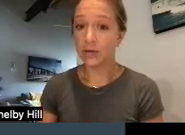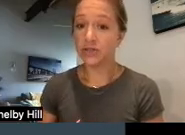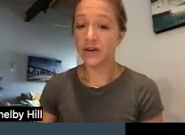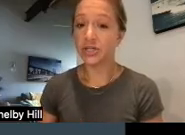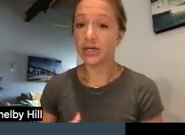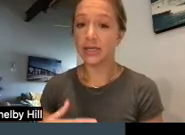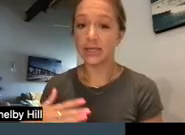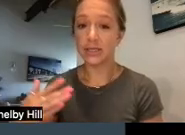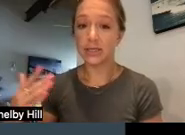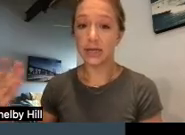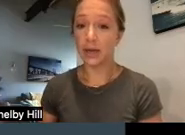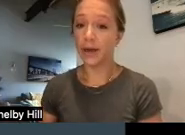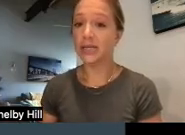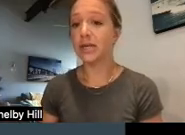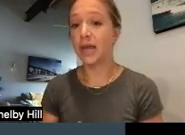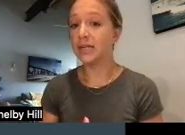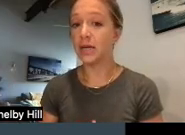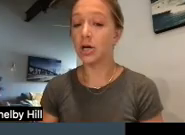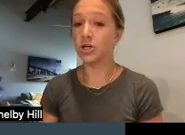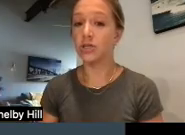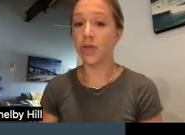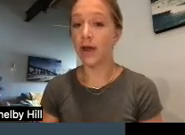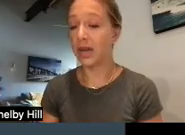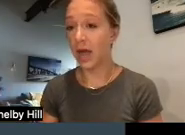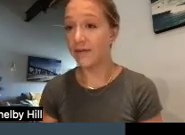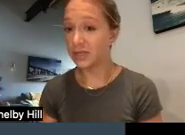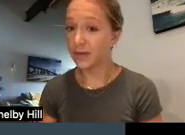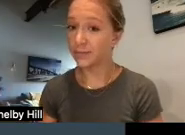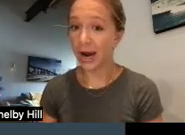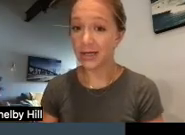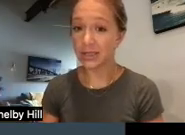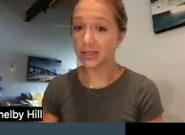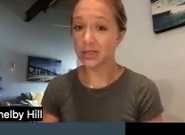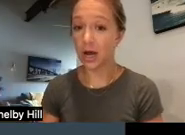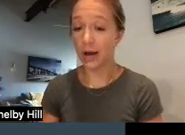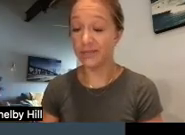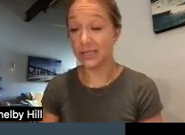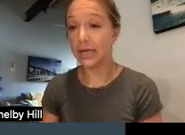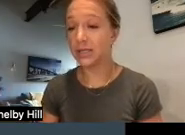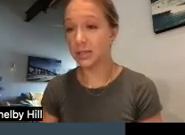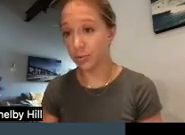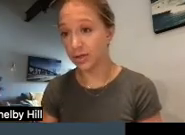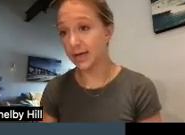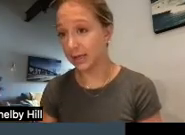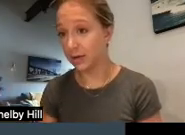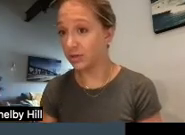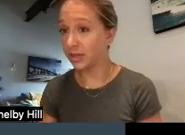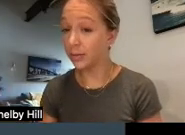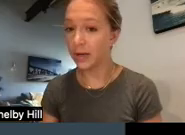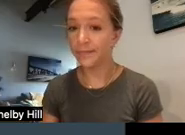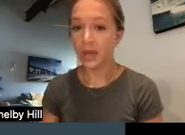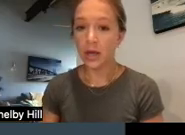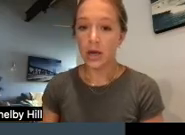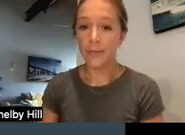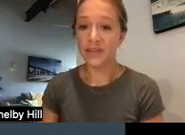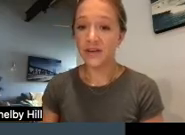signed language aphasia exists dating back to the 1800s without any evidence-based practice to date to support sign language